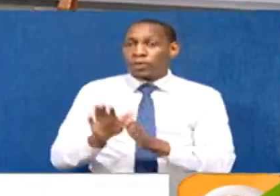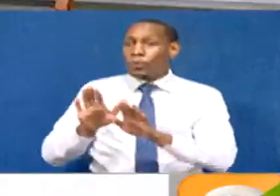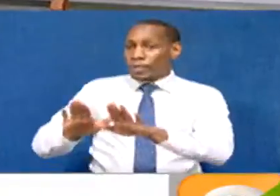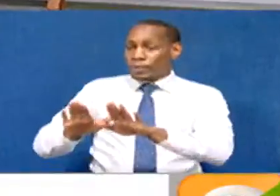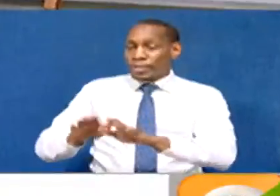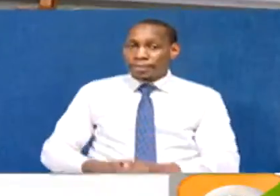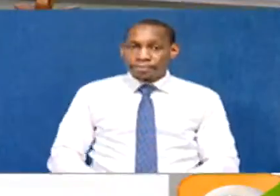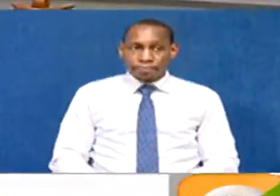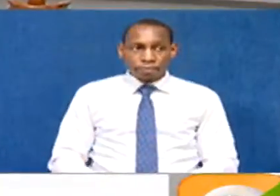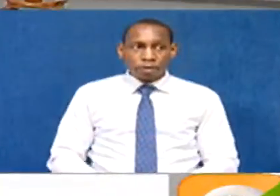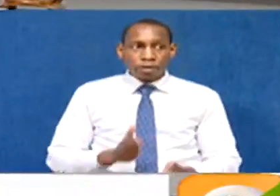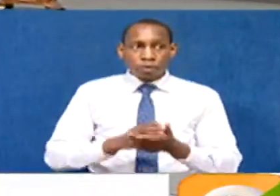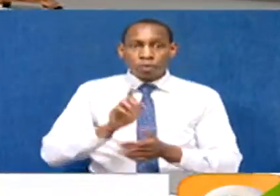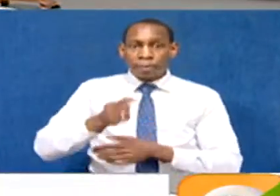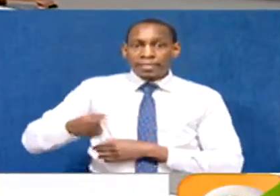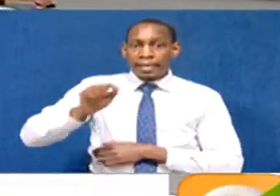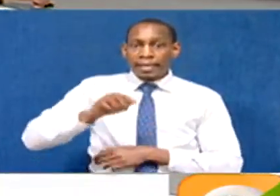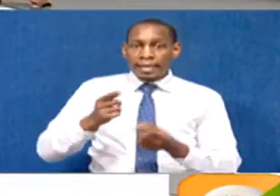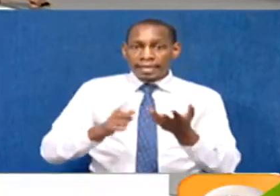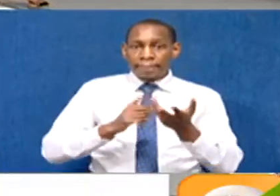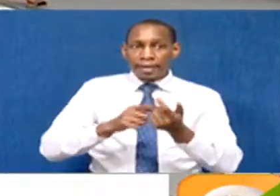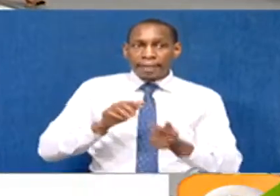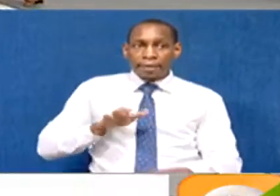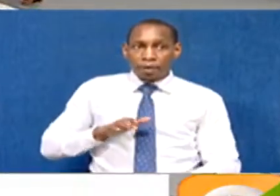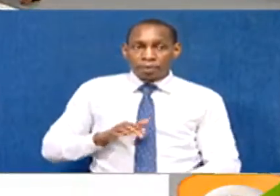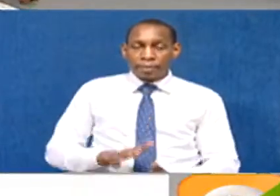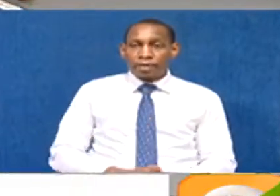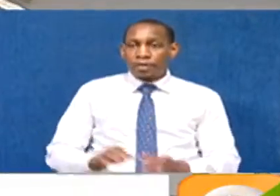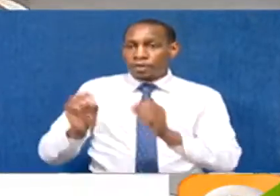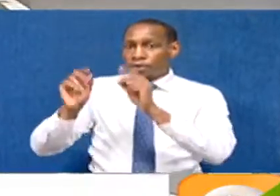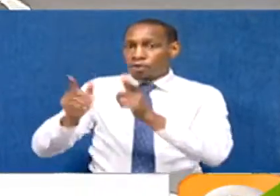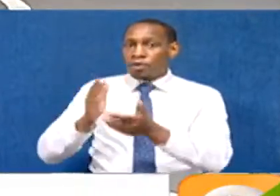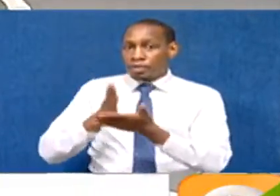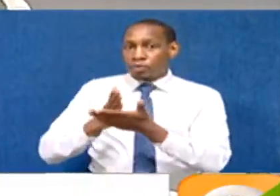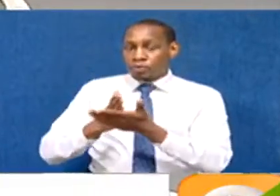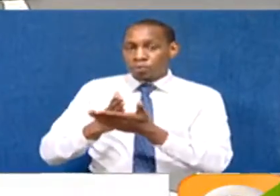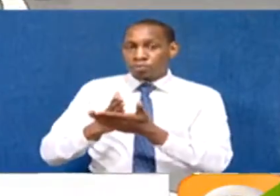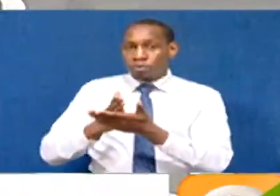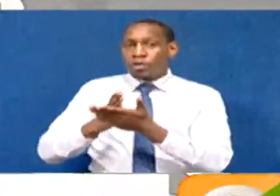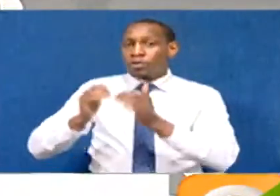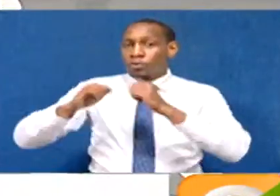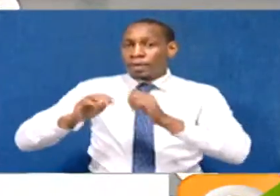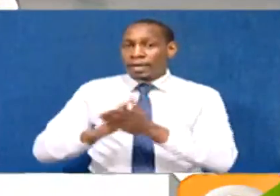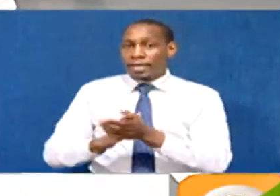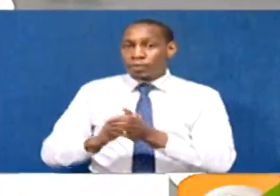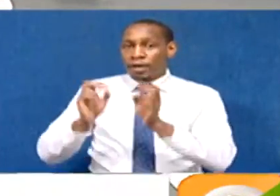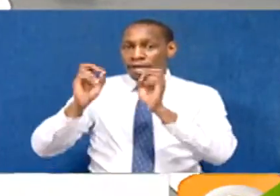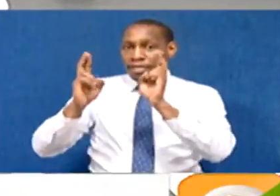At least you agree on one thing. We must increase the number of women. That's right. Okay. At least you agree